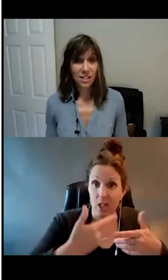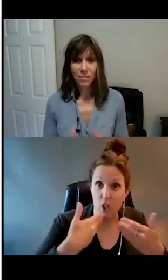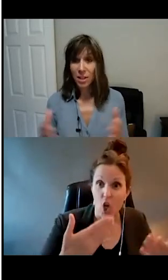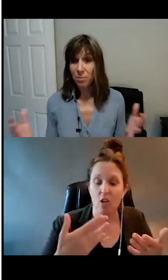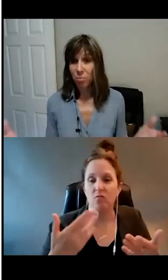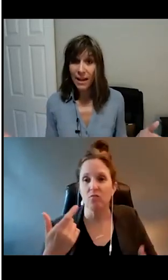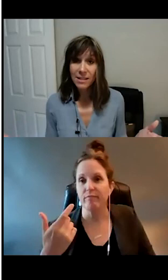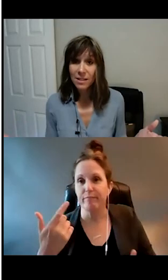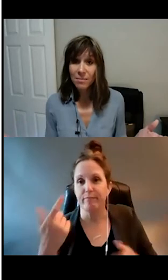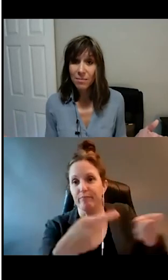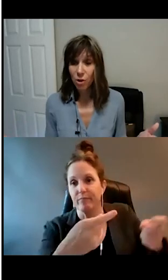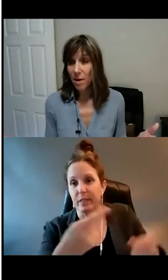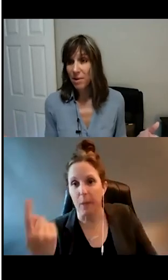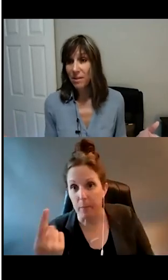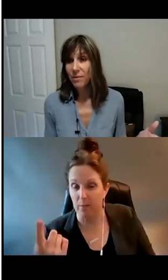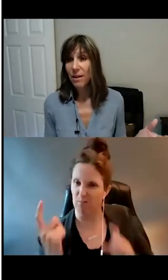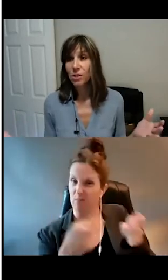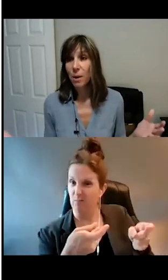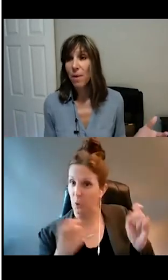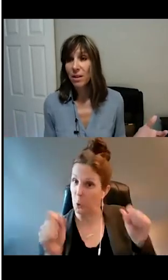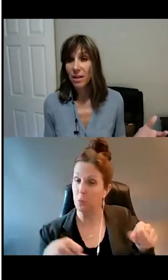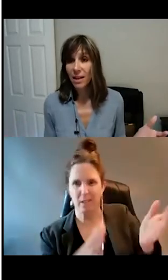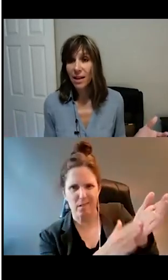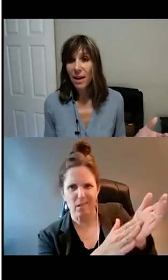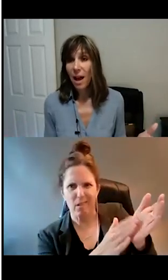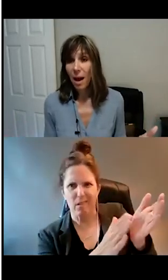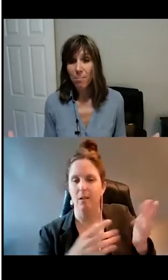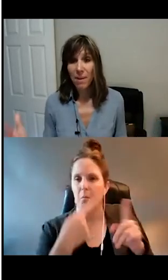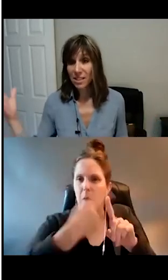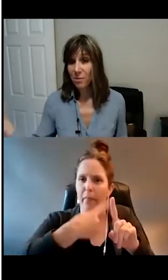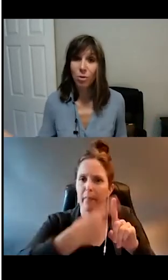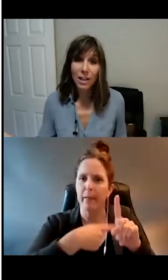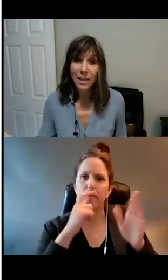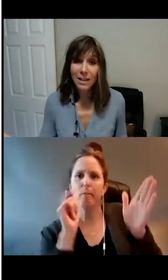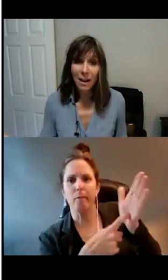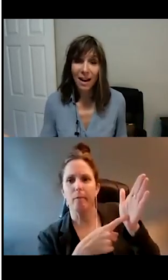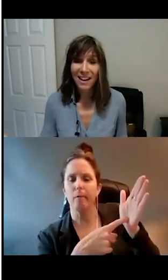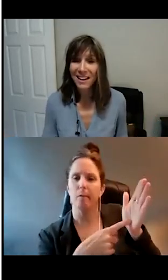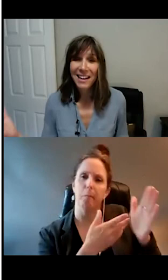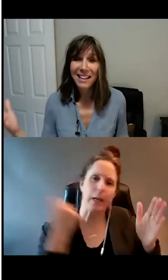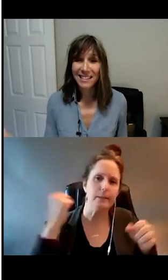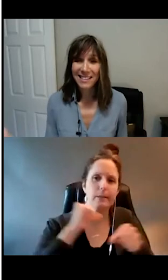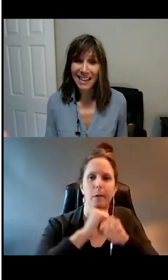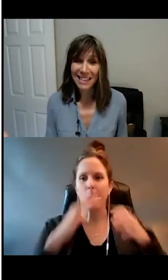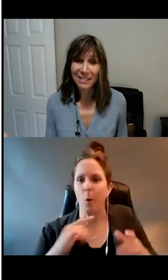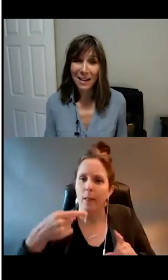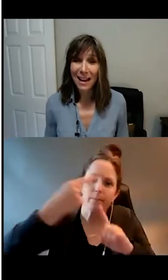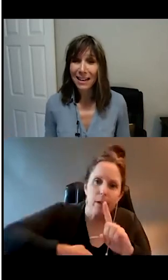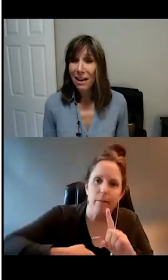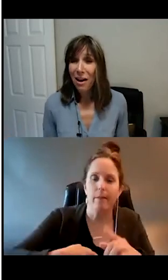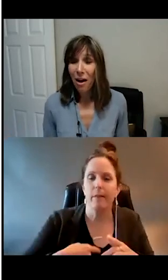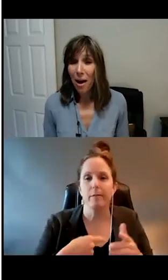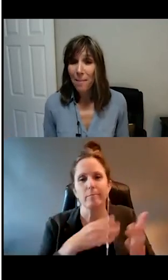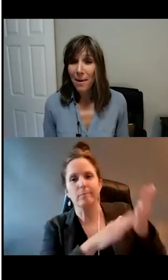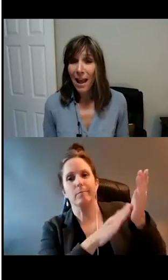Maybe it's simply praise. So maybe there's a monthly best employee that's